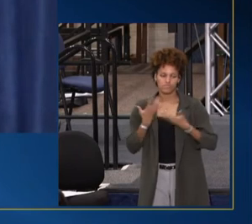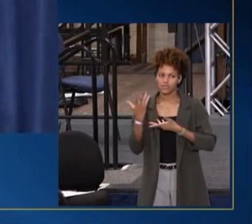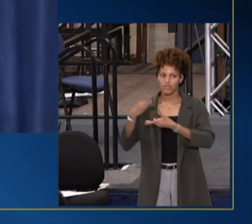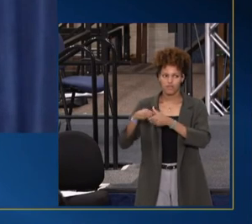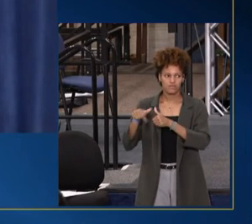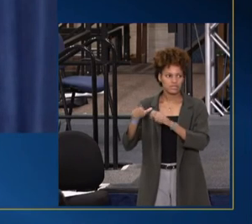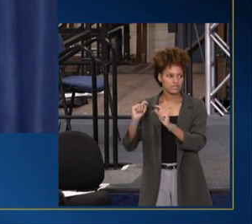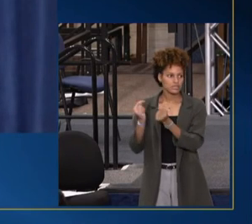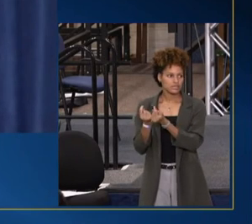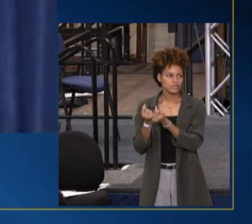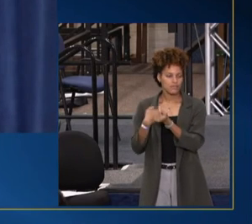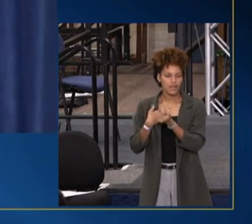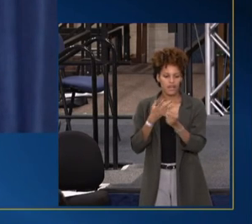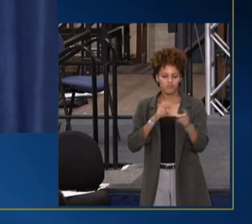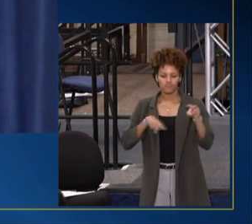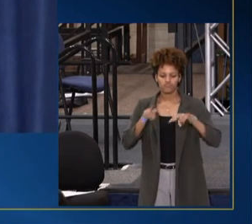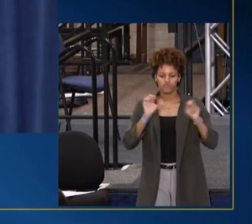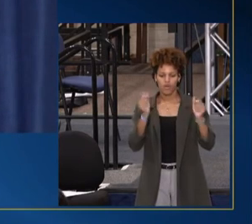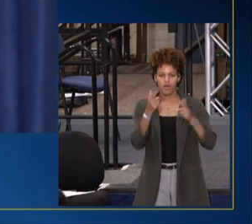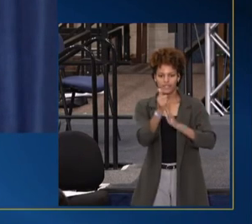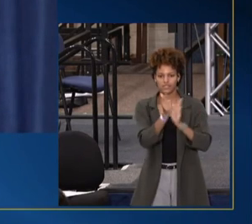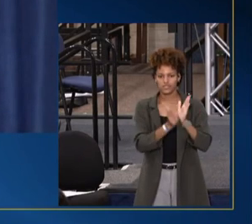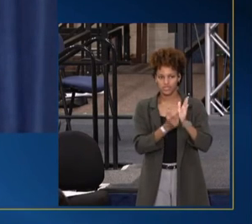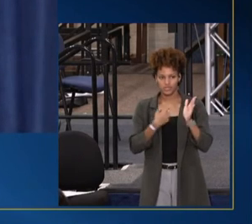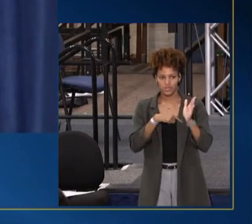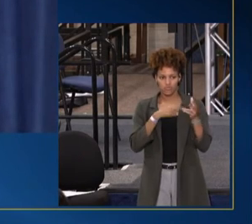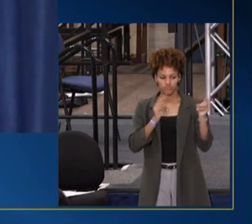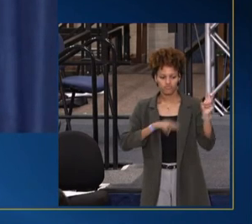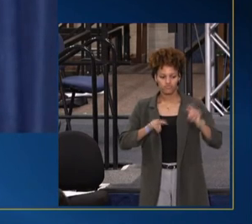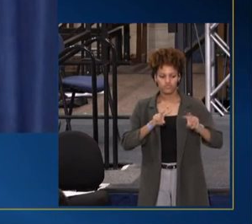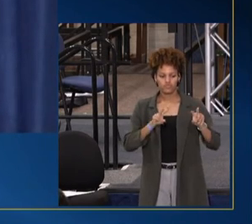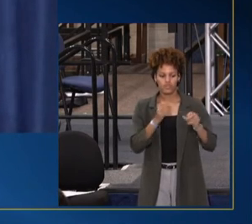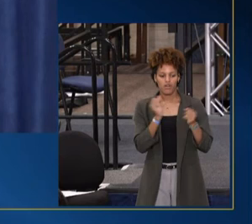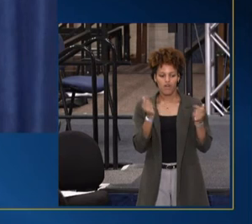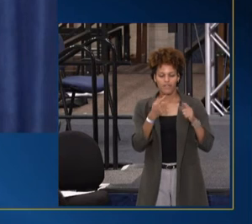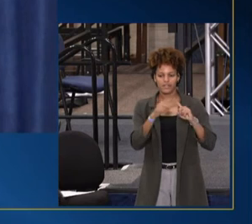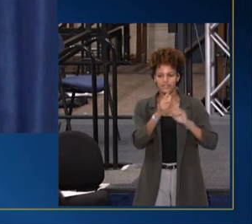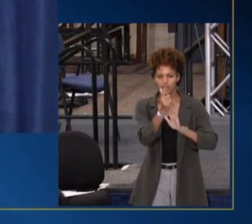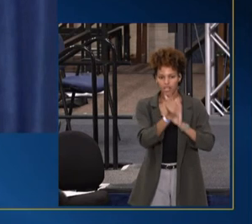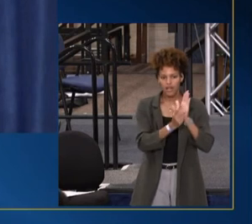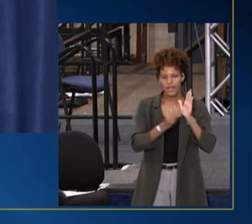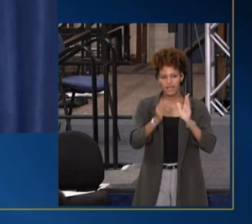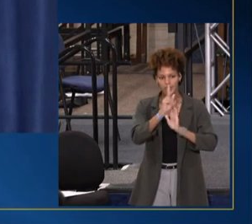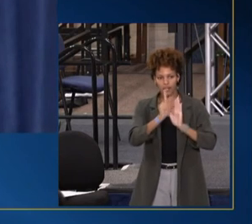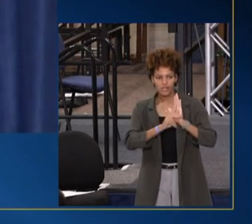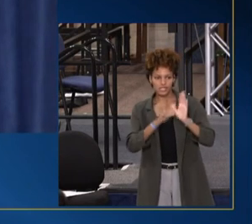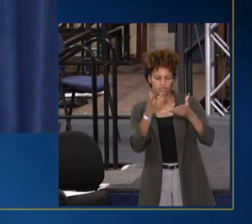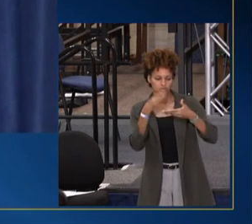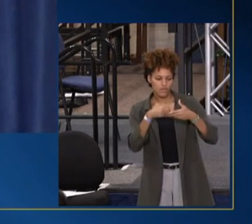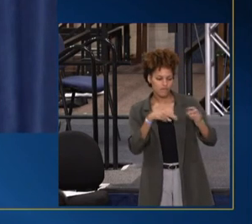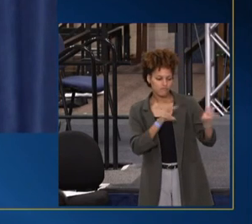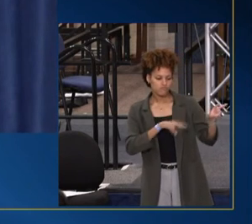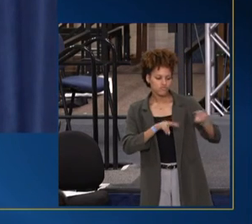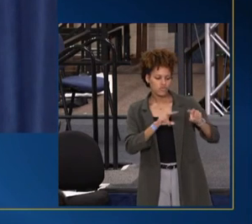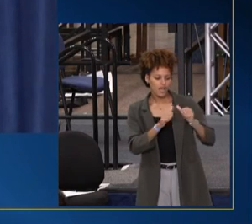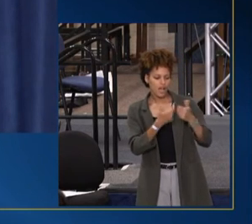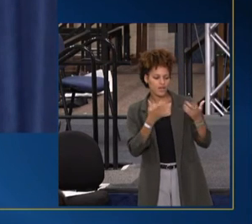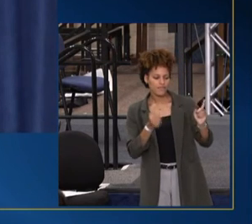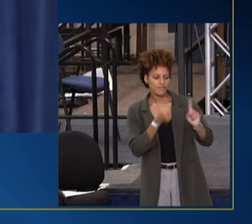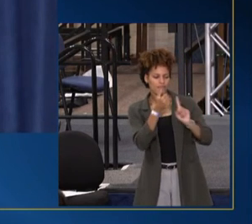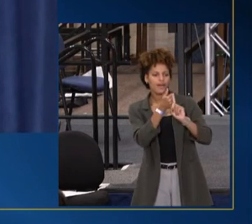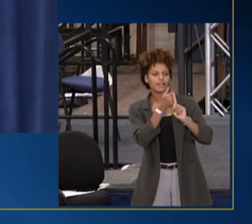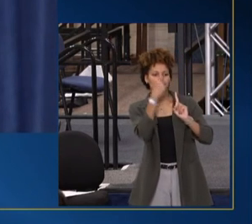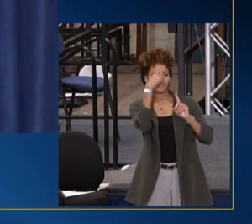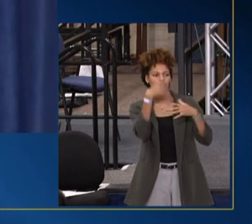I view all of the legislation that we're looking at, every bit of law and policy out there, through the lens of how it affects the mental